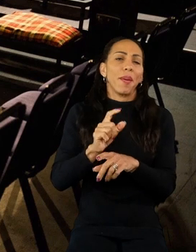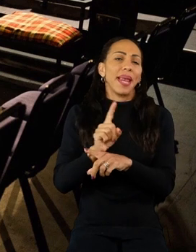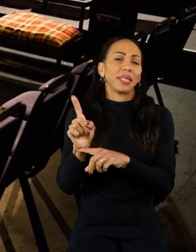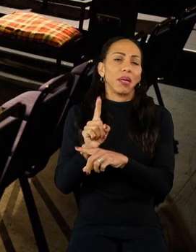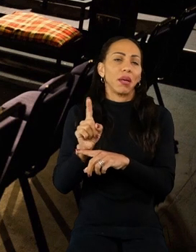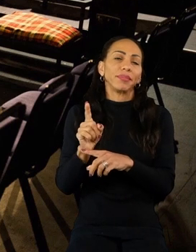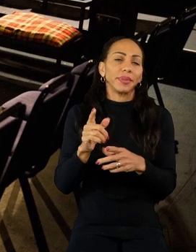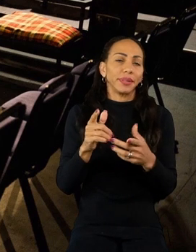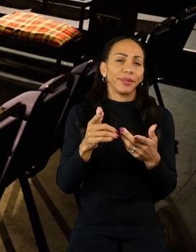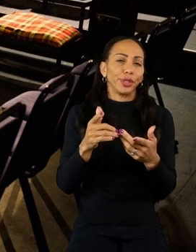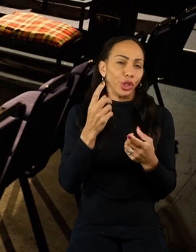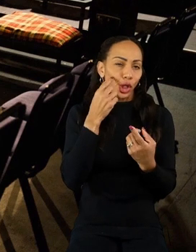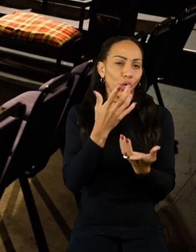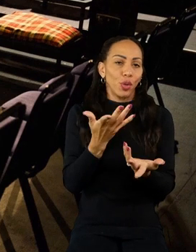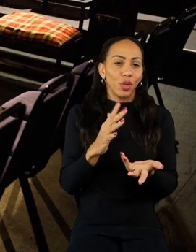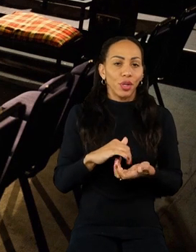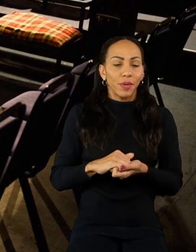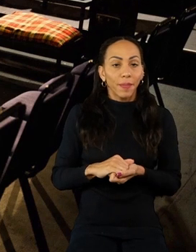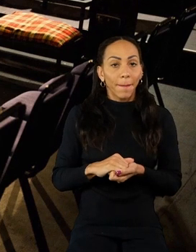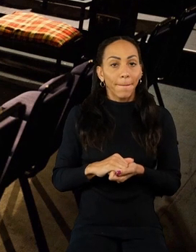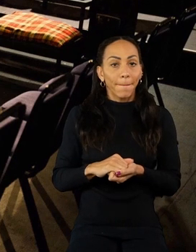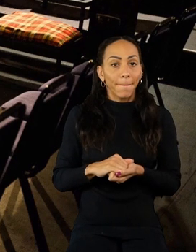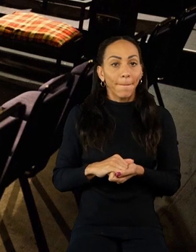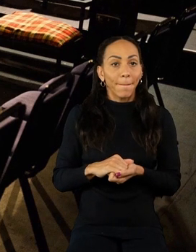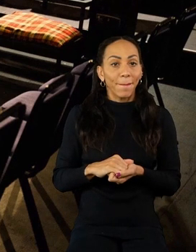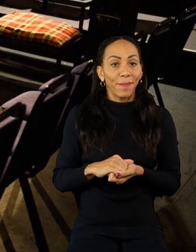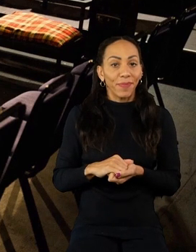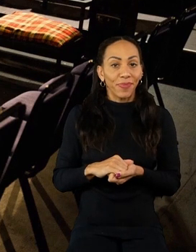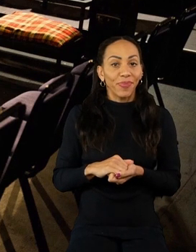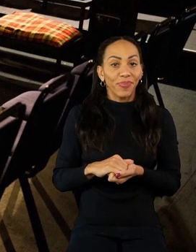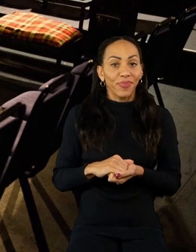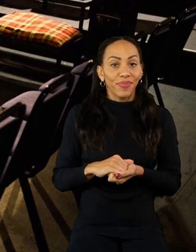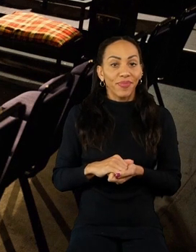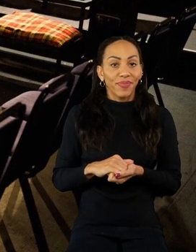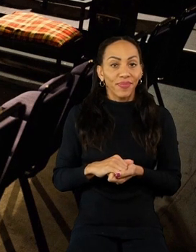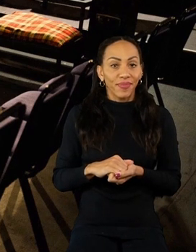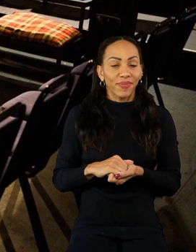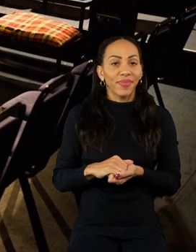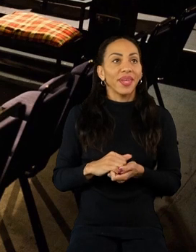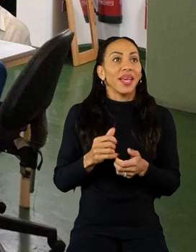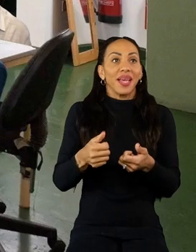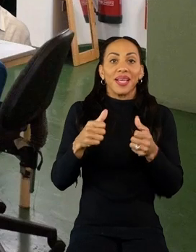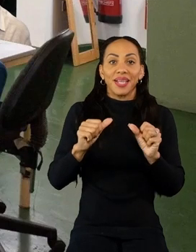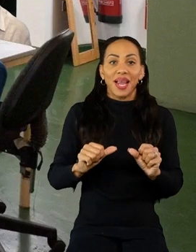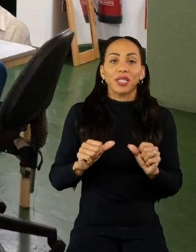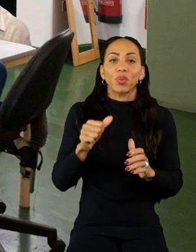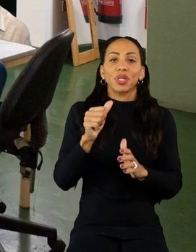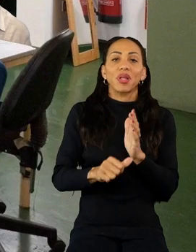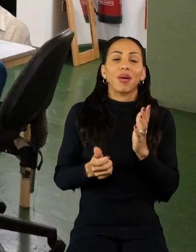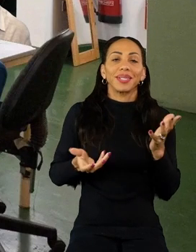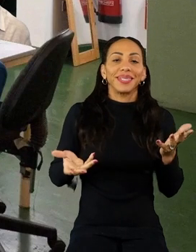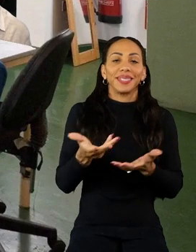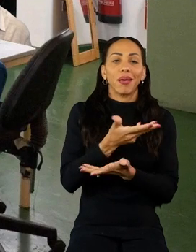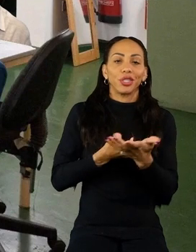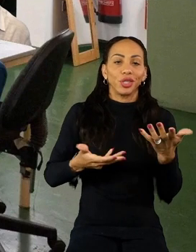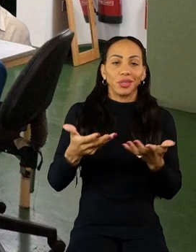back projections into spaces. These aren't set up. Maybe I'll set these up and come back to them later on. But ultimately, this